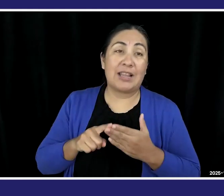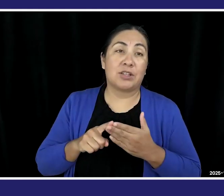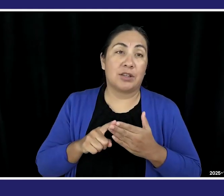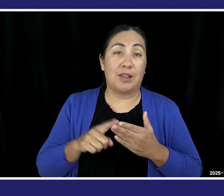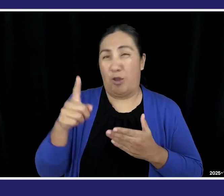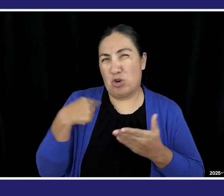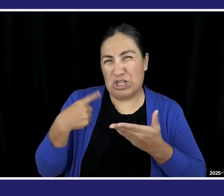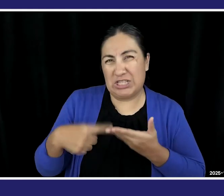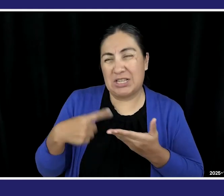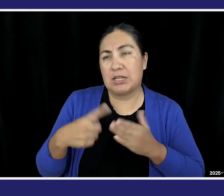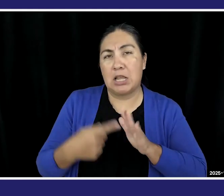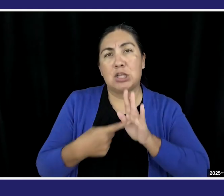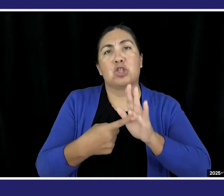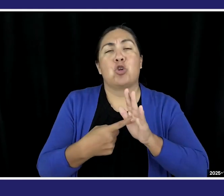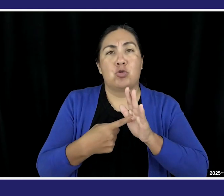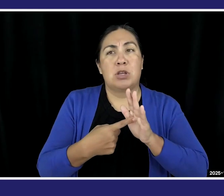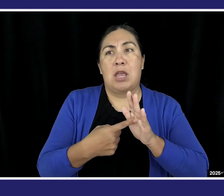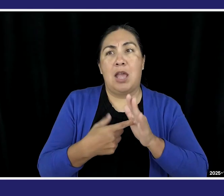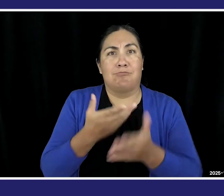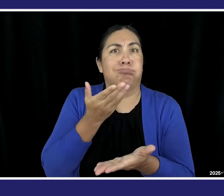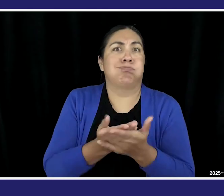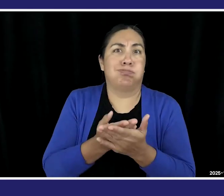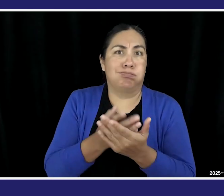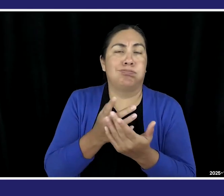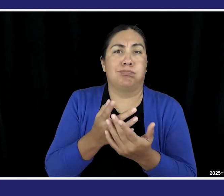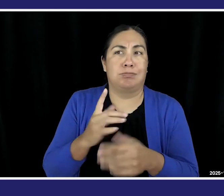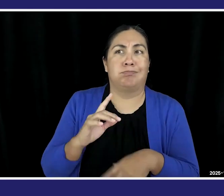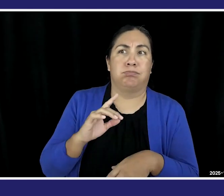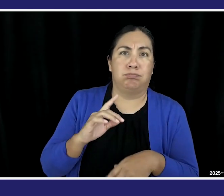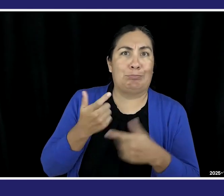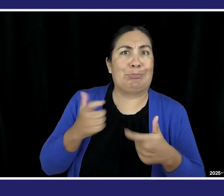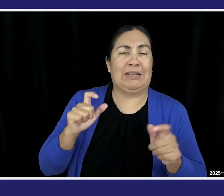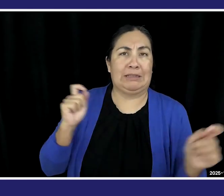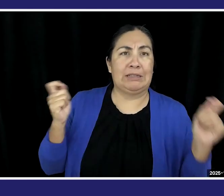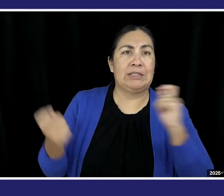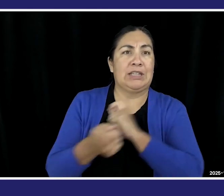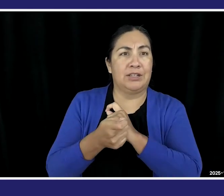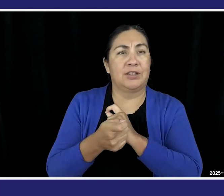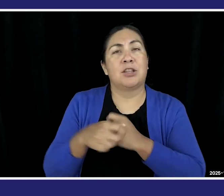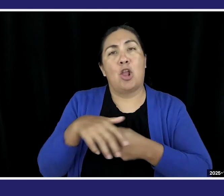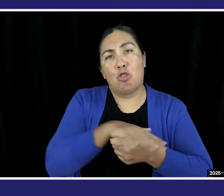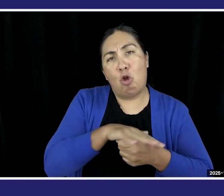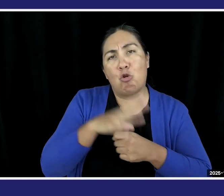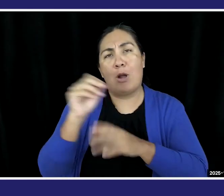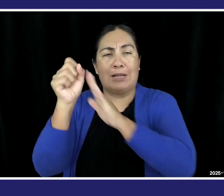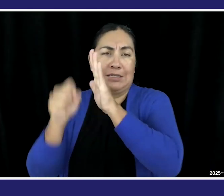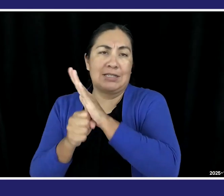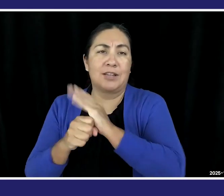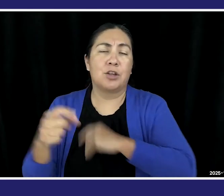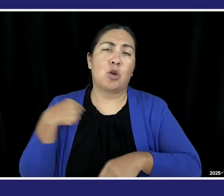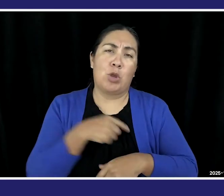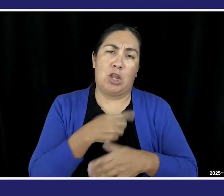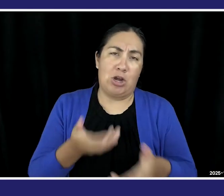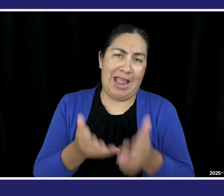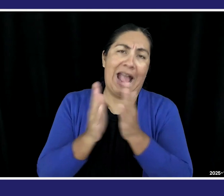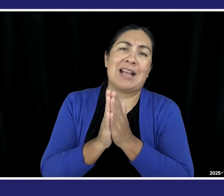shown changes that are significant under these investigations that is local and statewide. And we ask for